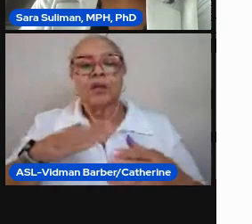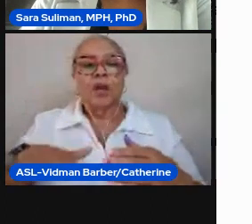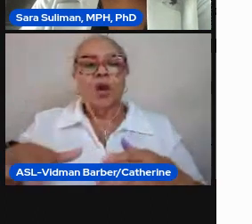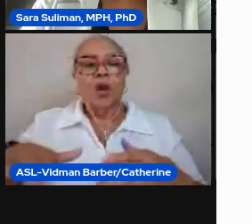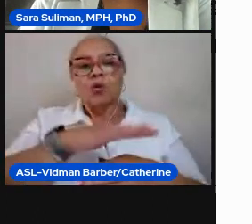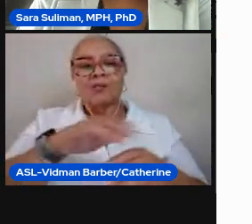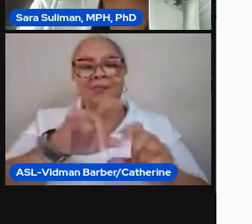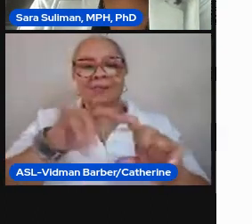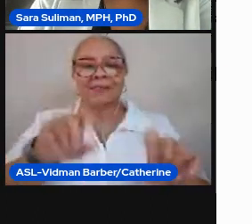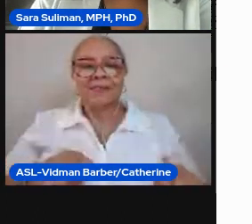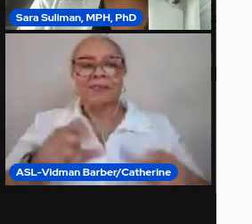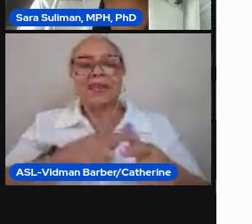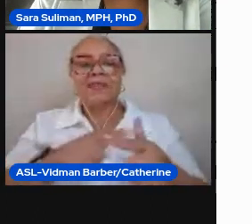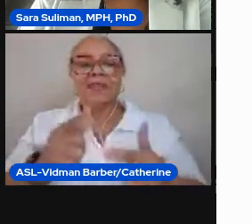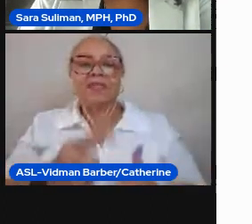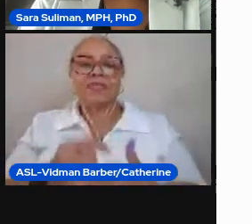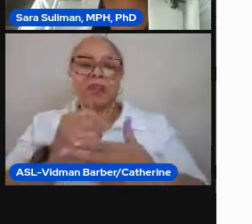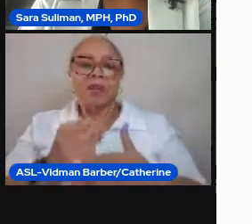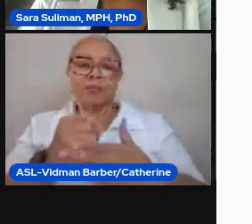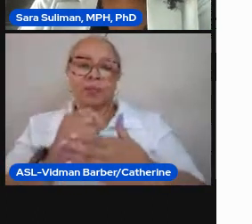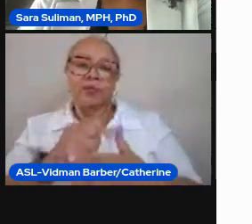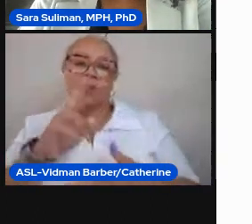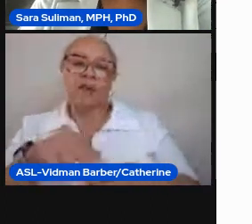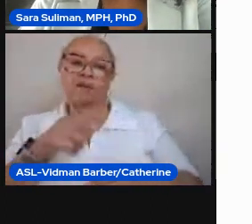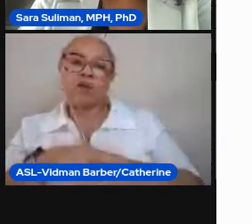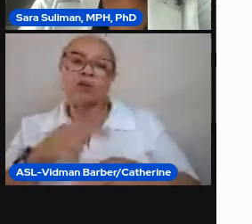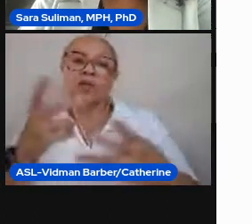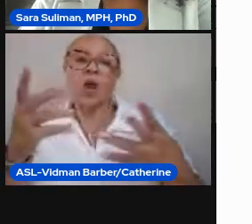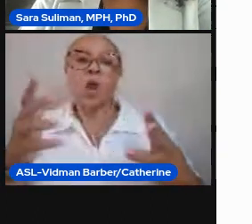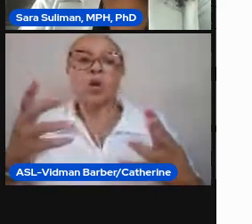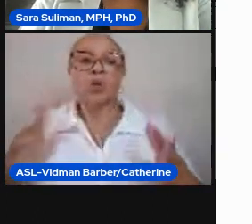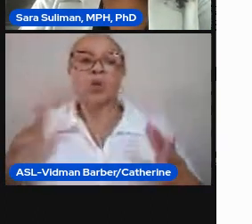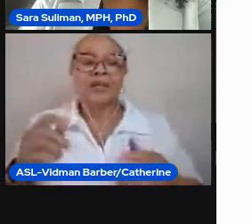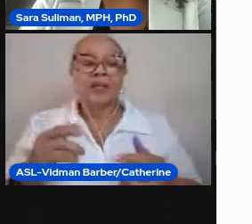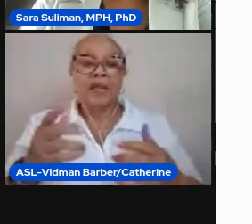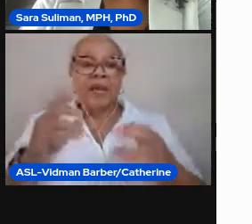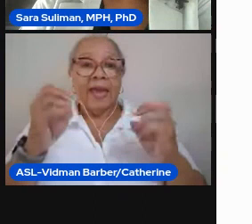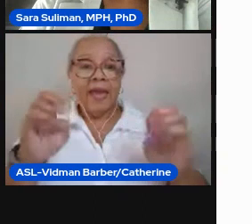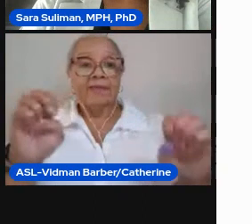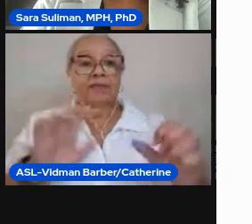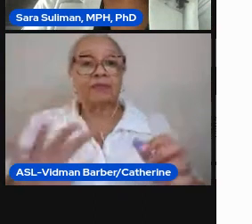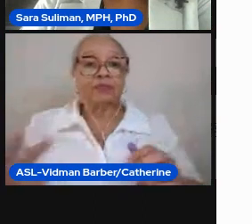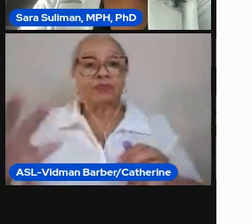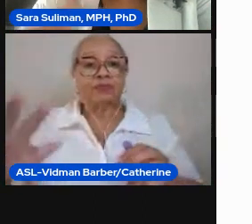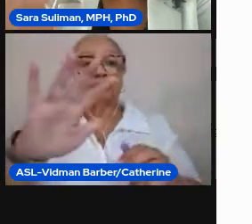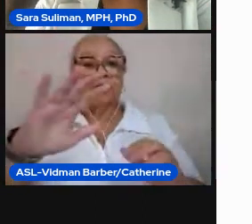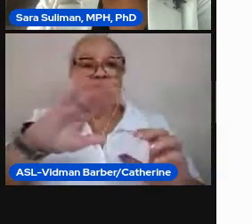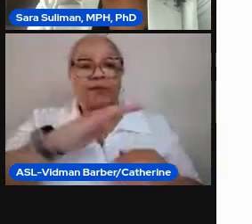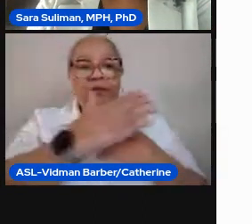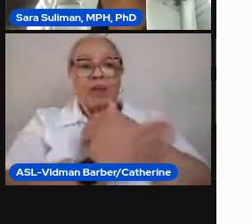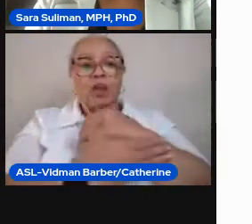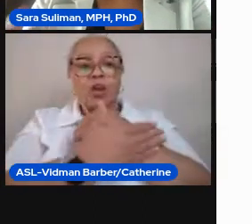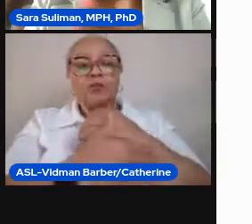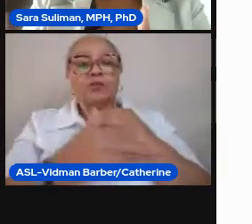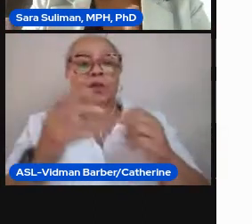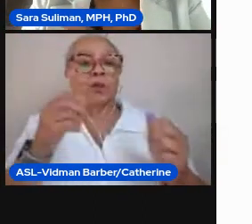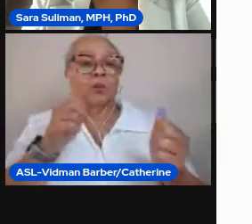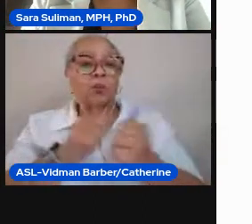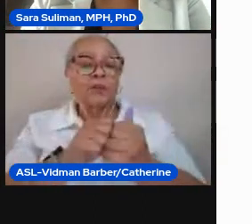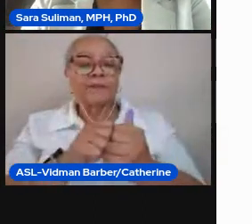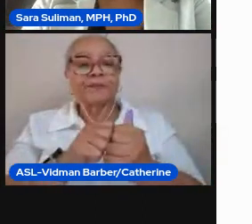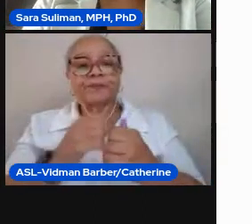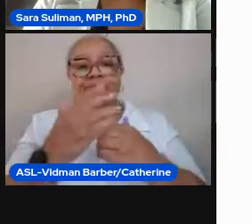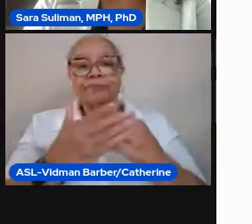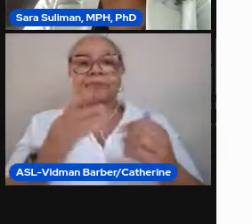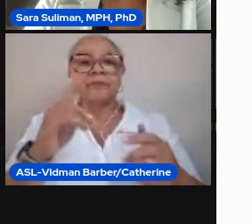then therapeutics. And of course, there were already existing efforts across the country for vaccination, but when we think about a framework